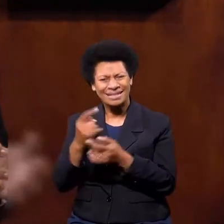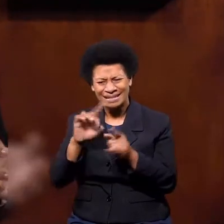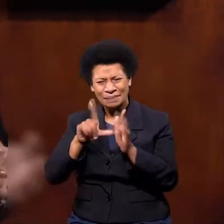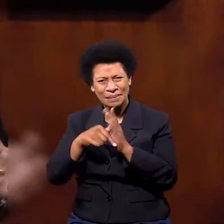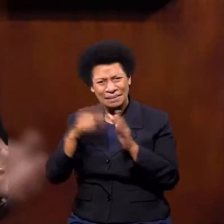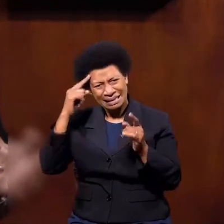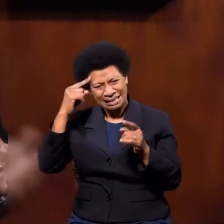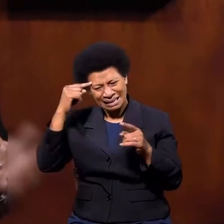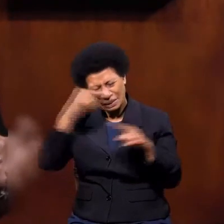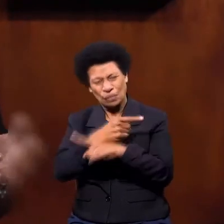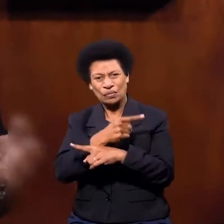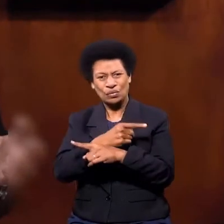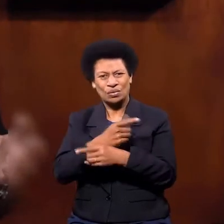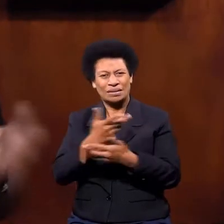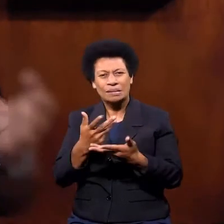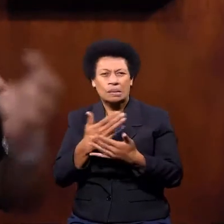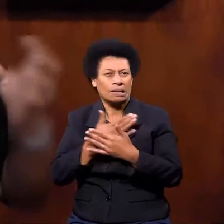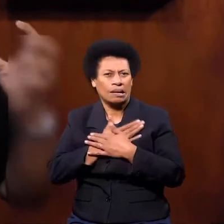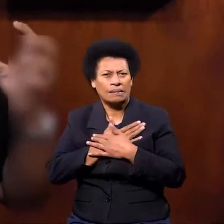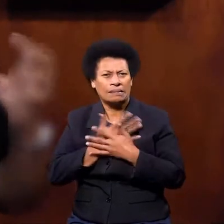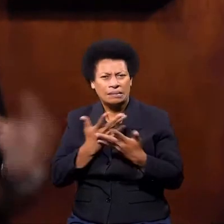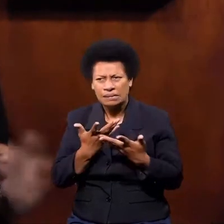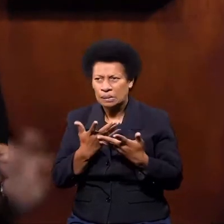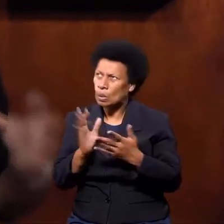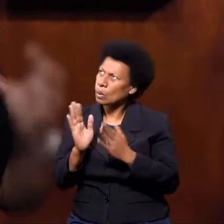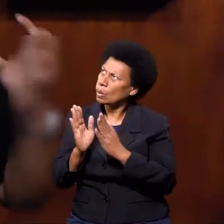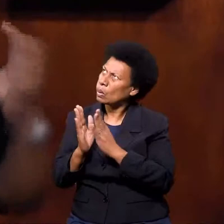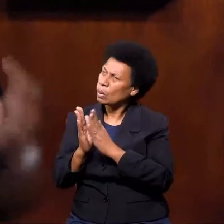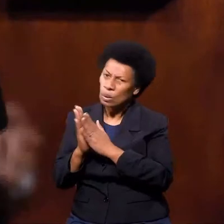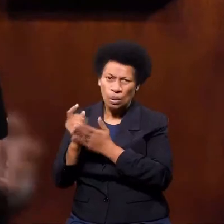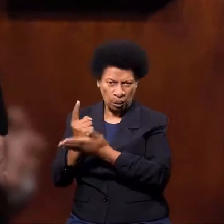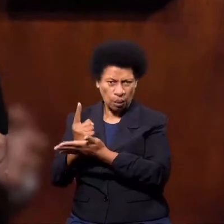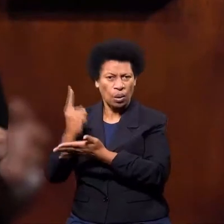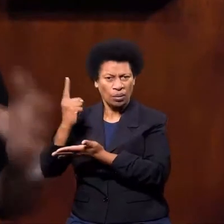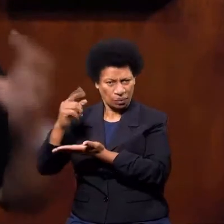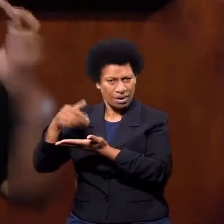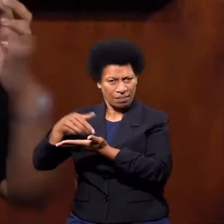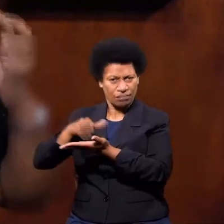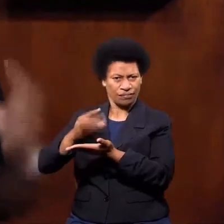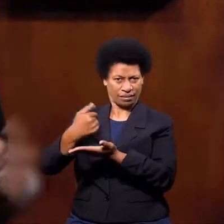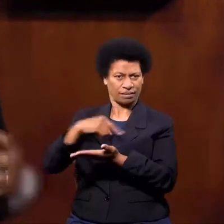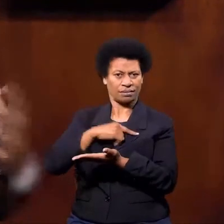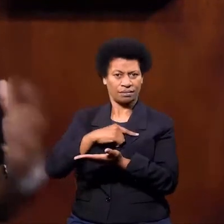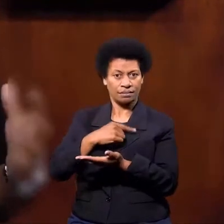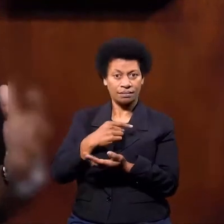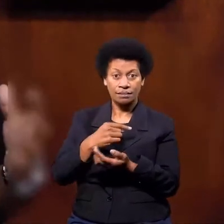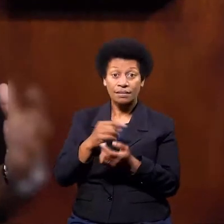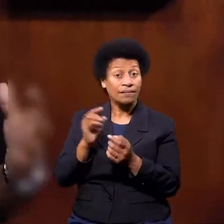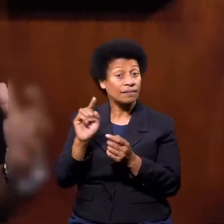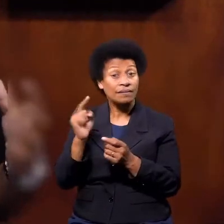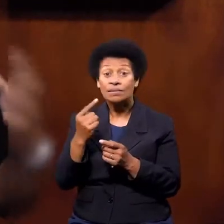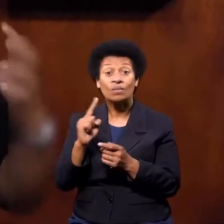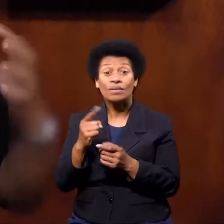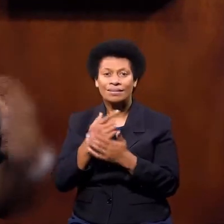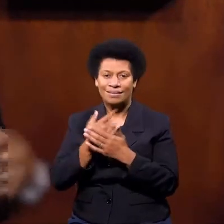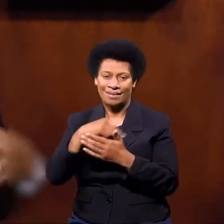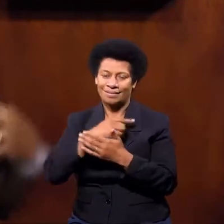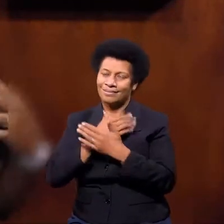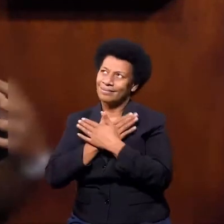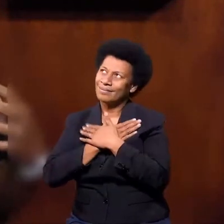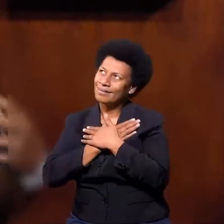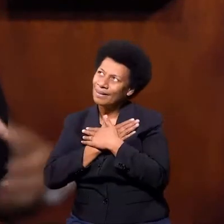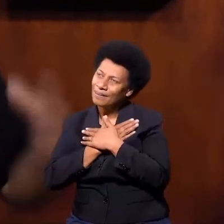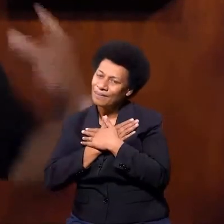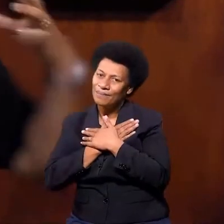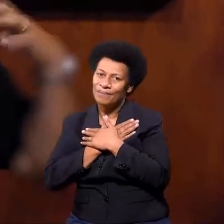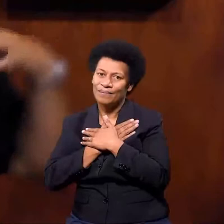messed up. Because we are supposed to love God first, and our love for